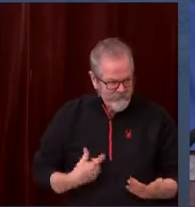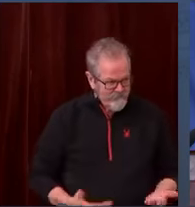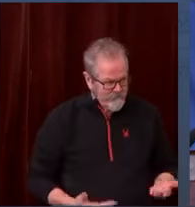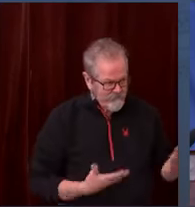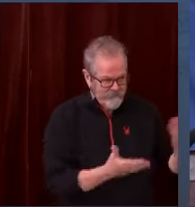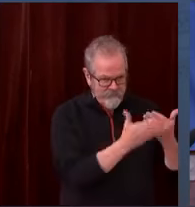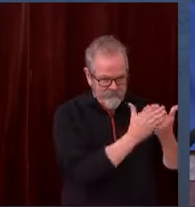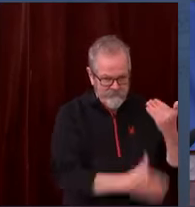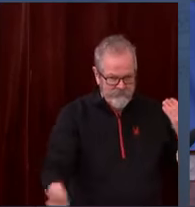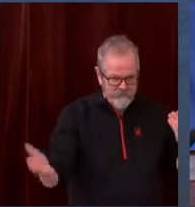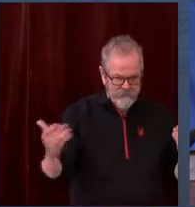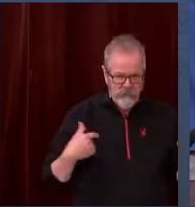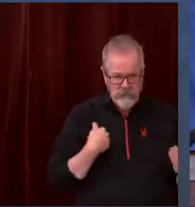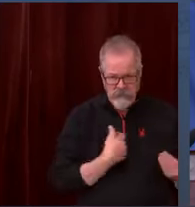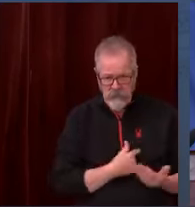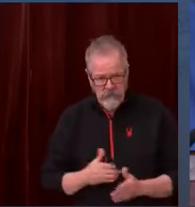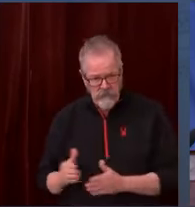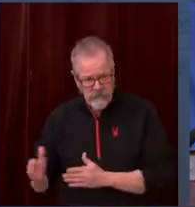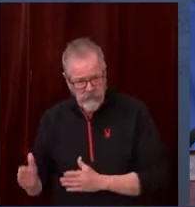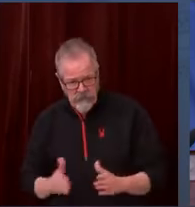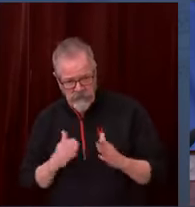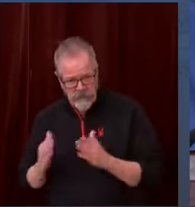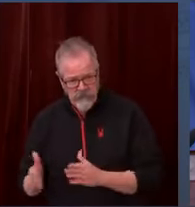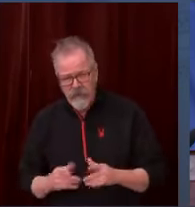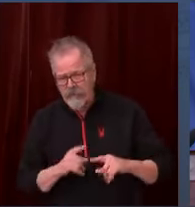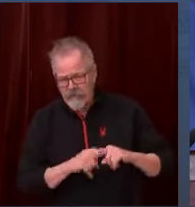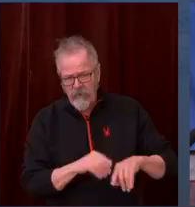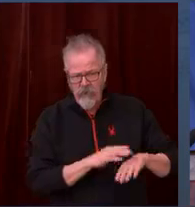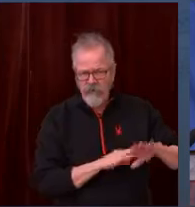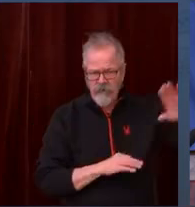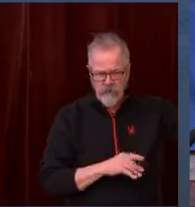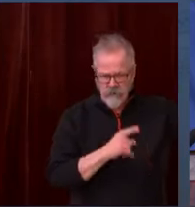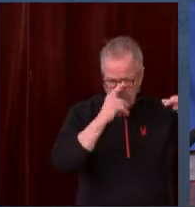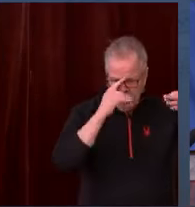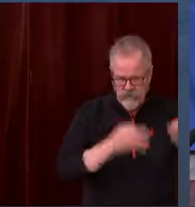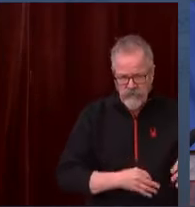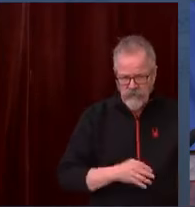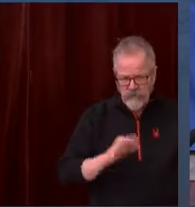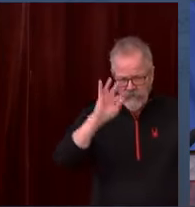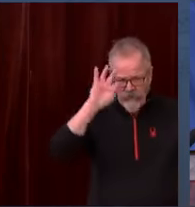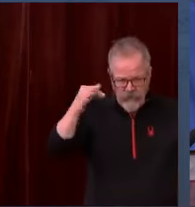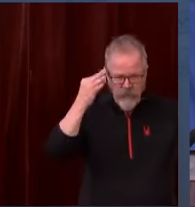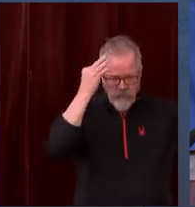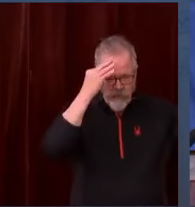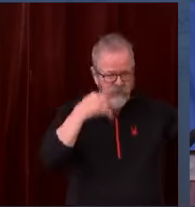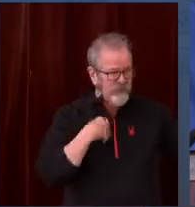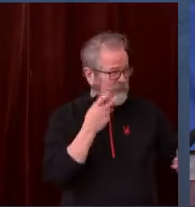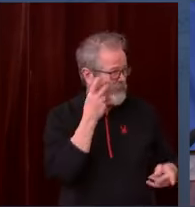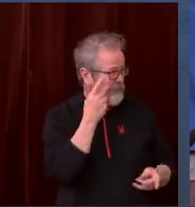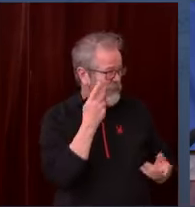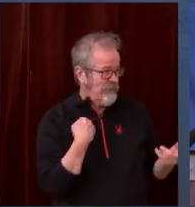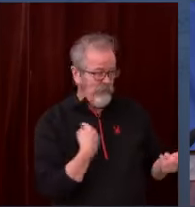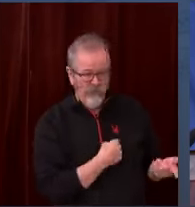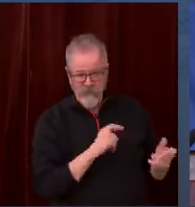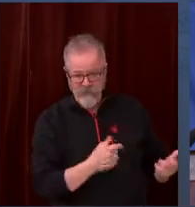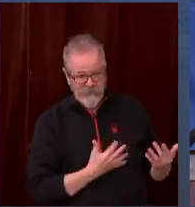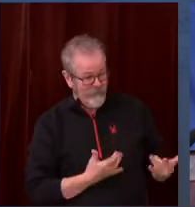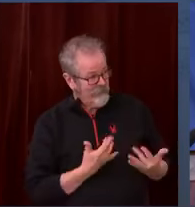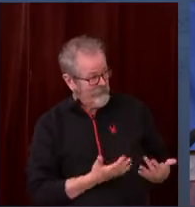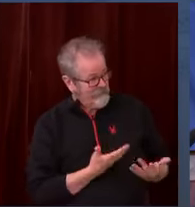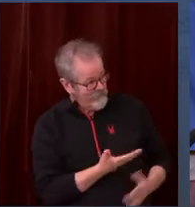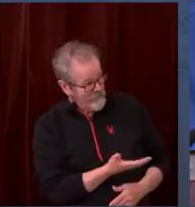does or does not do. And we're waiting with bated breath for them to act.